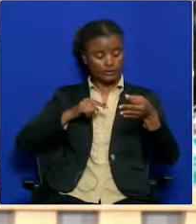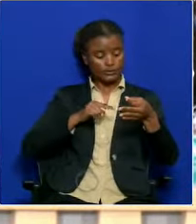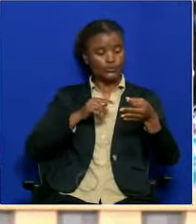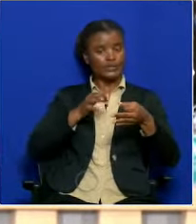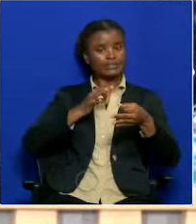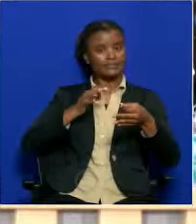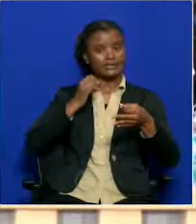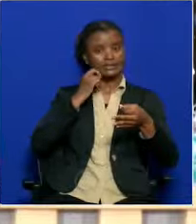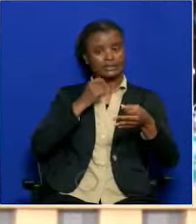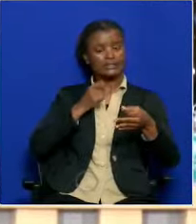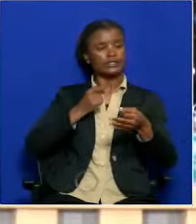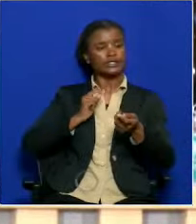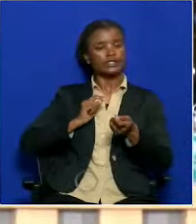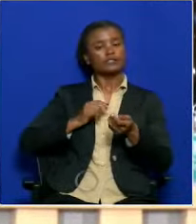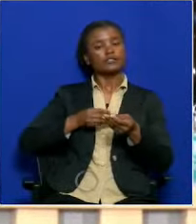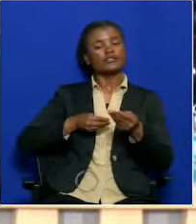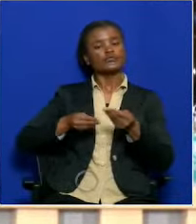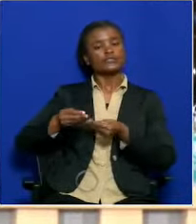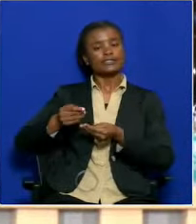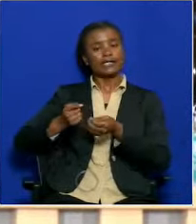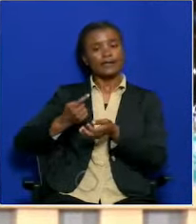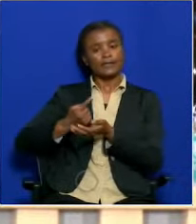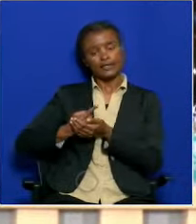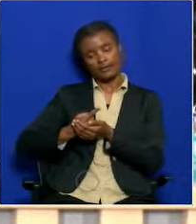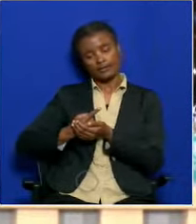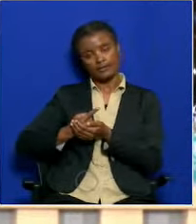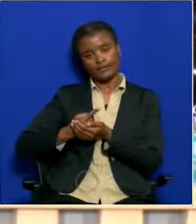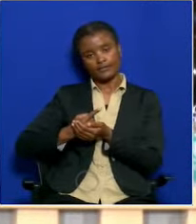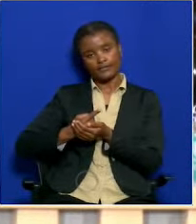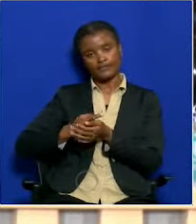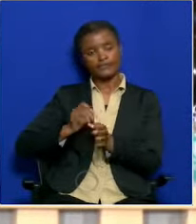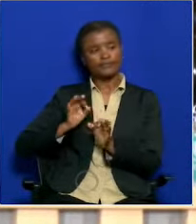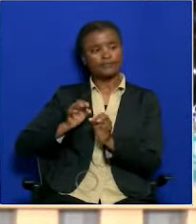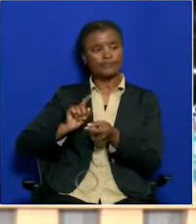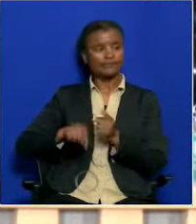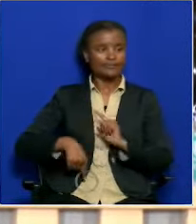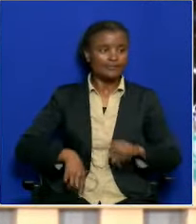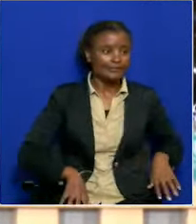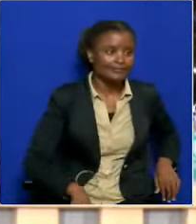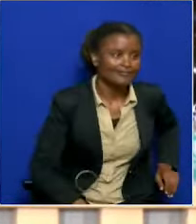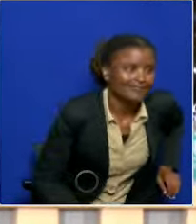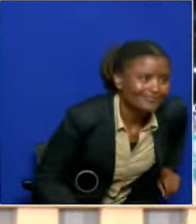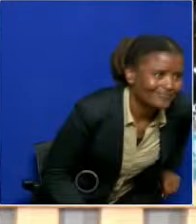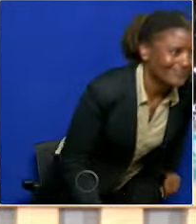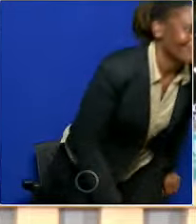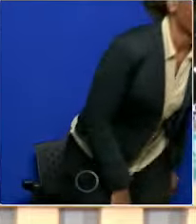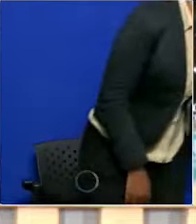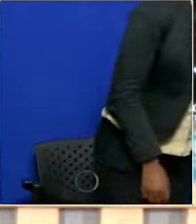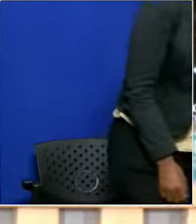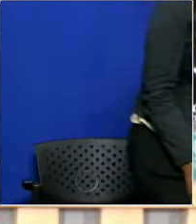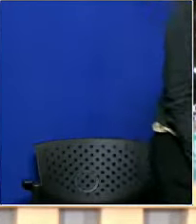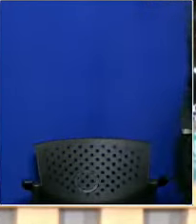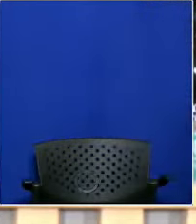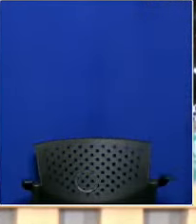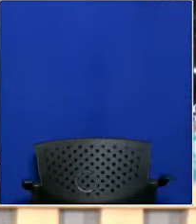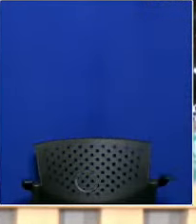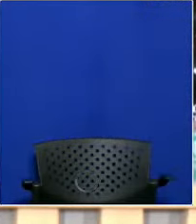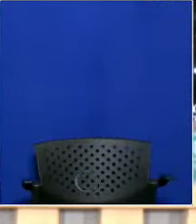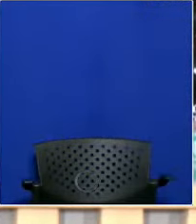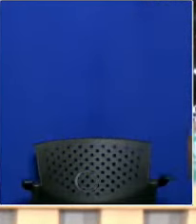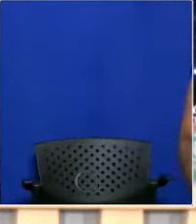were related to the repair of your son's car. If you go to